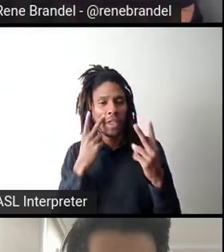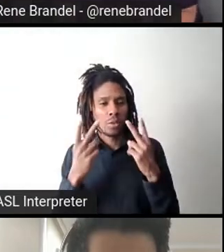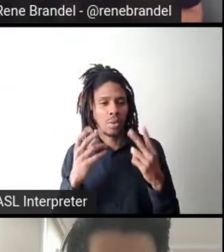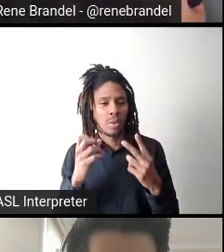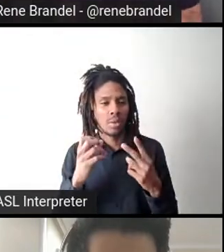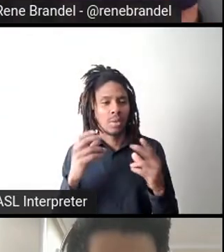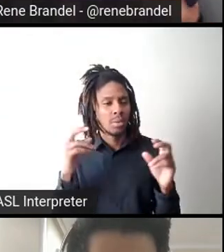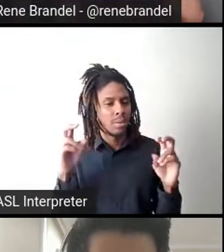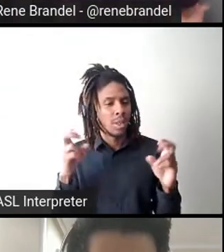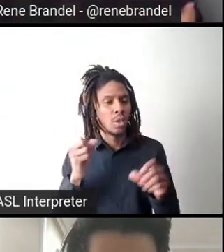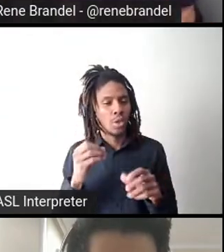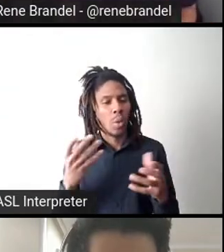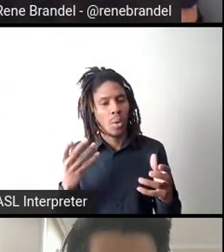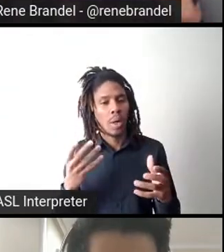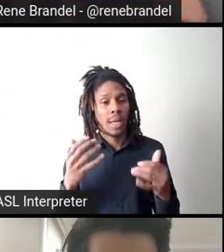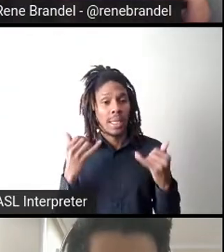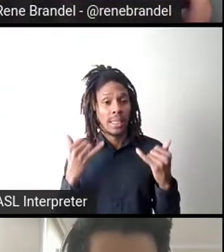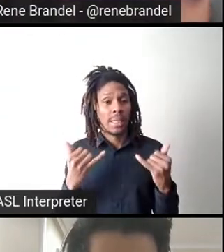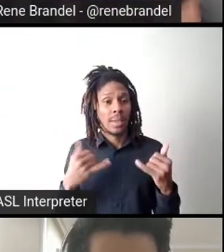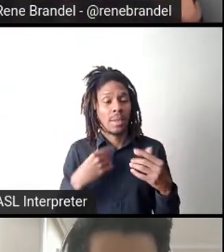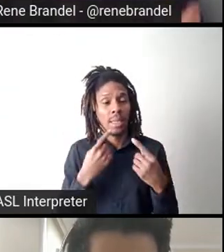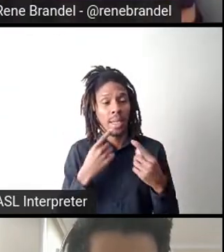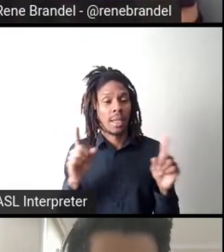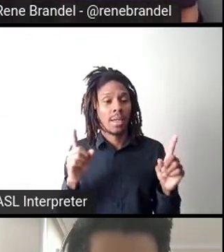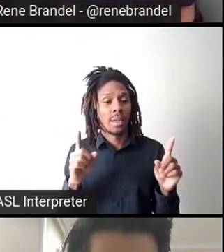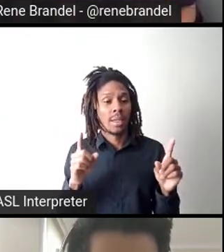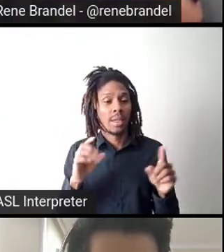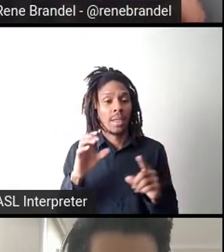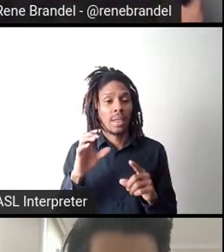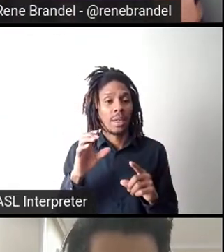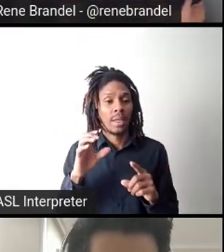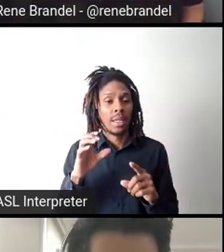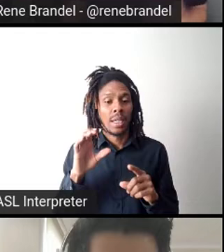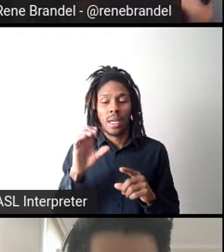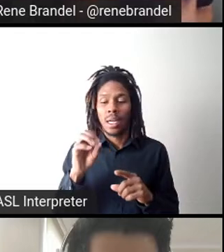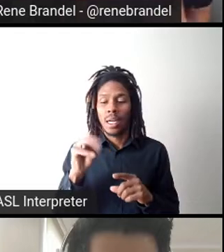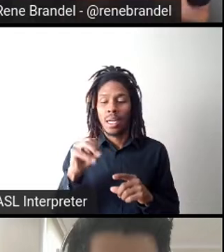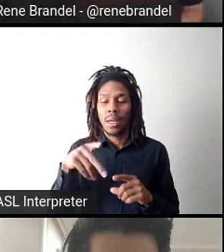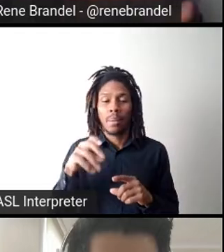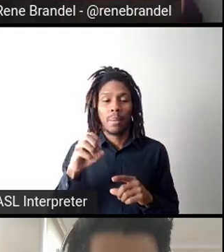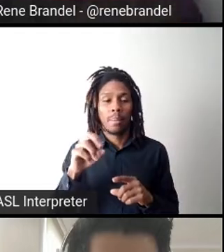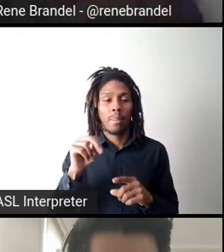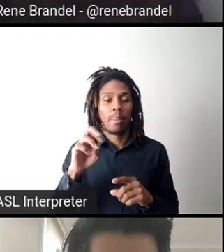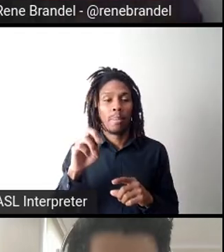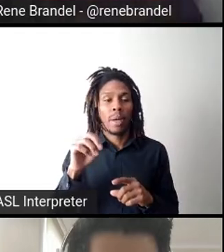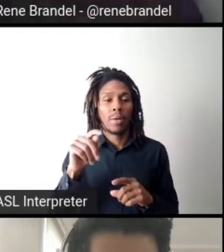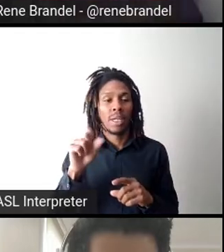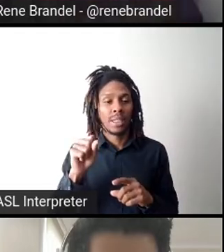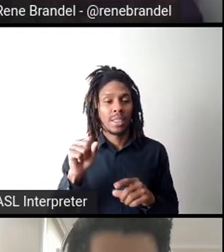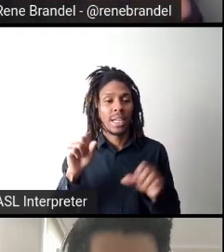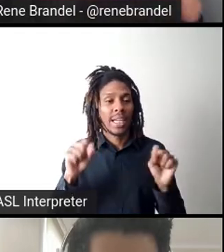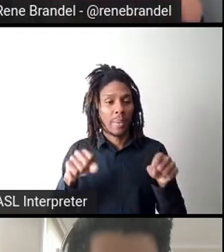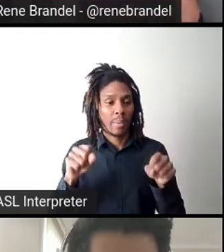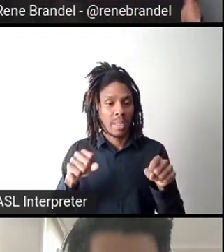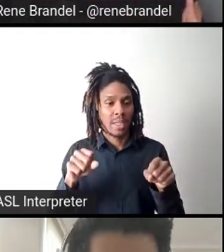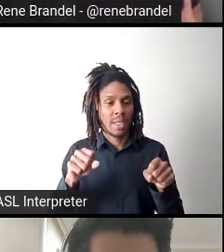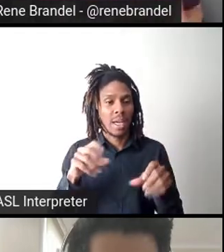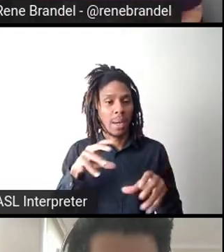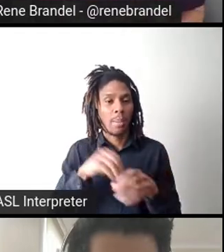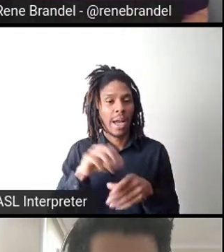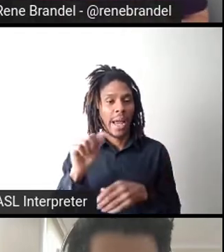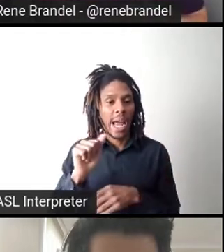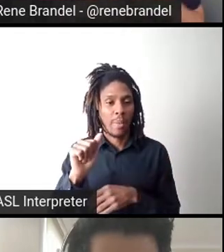experience. So today we're announcing the components capability in preview as part of Amplify Studio. When I go